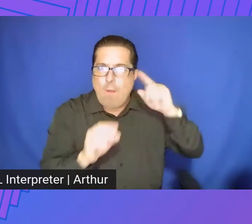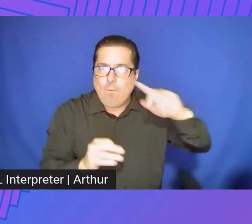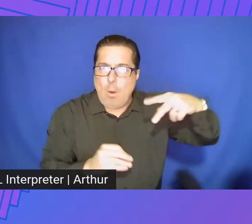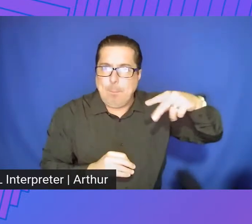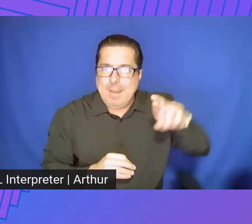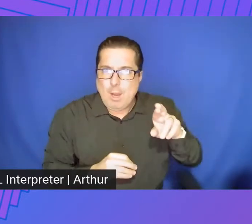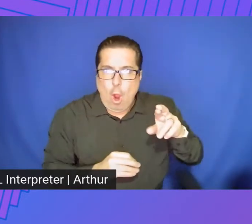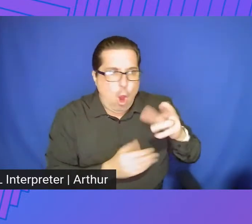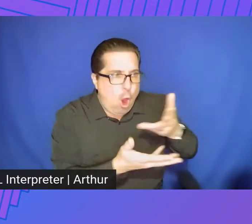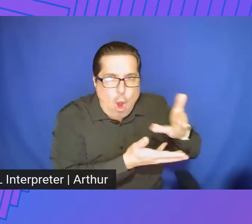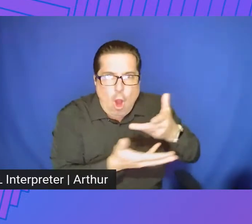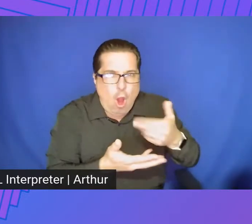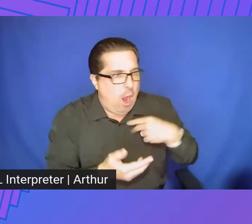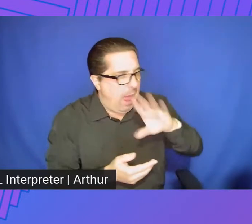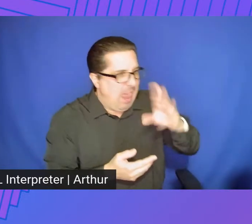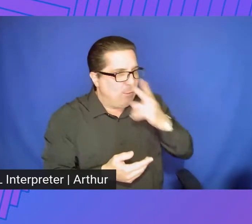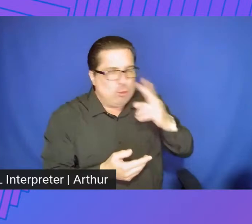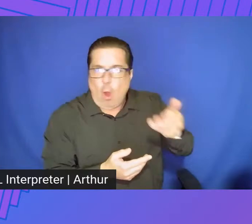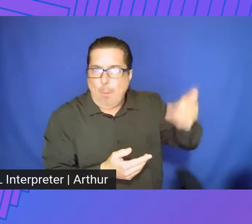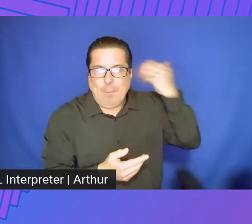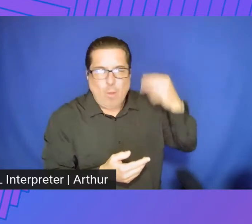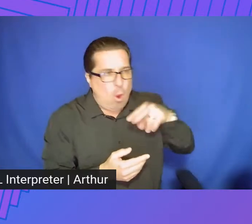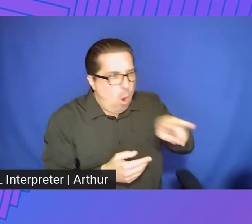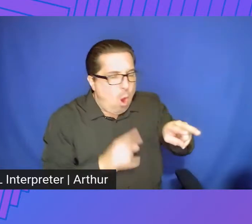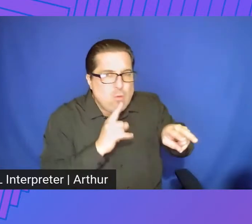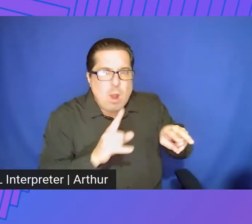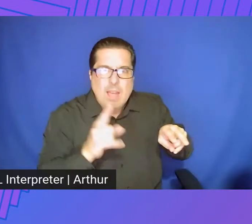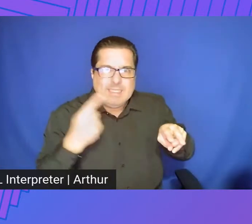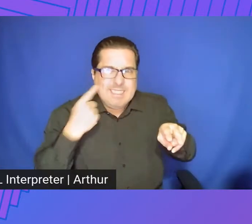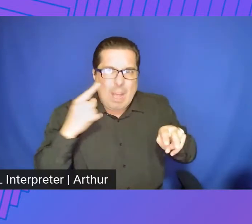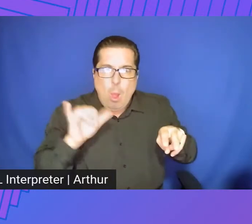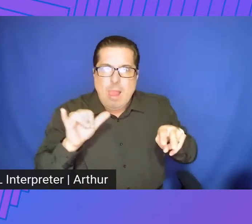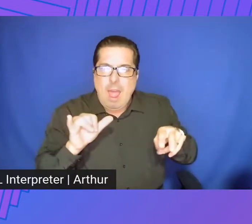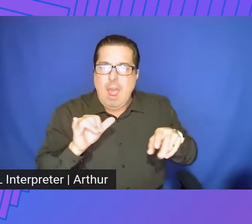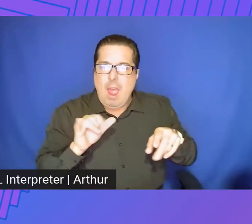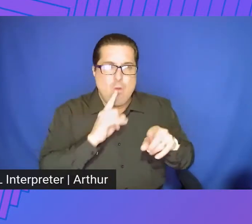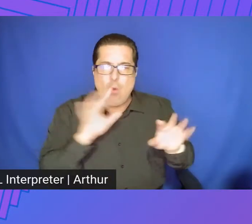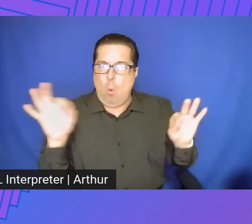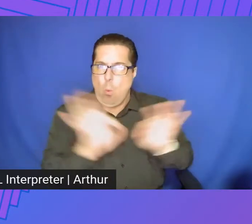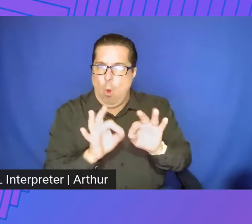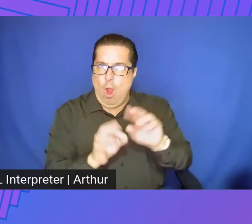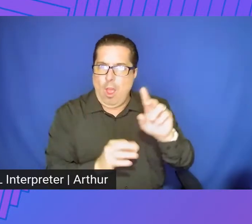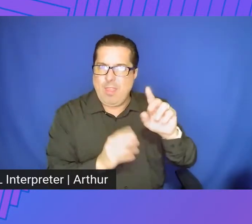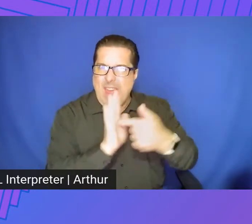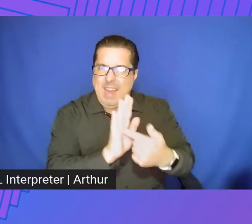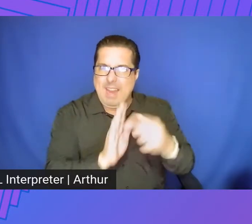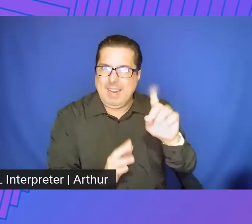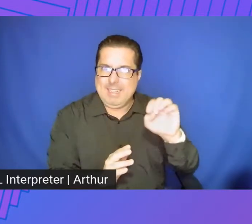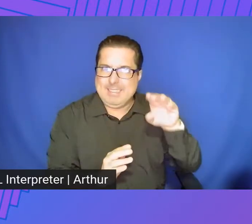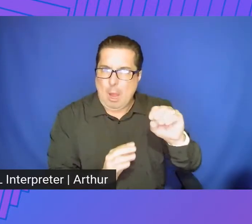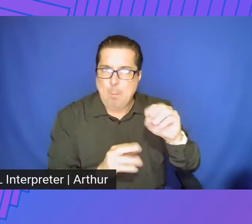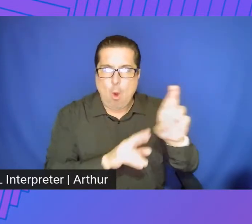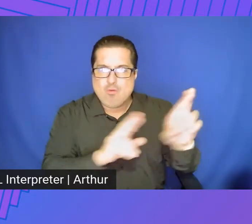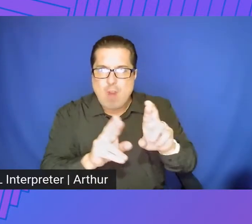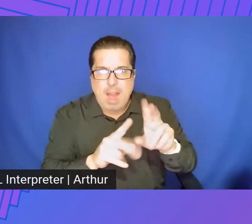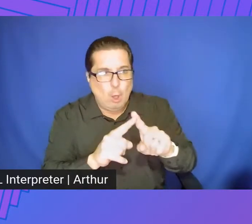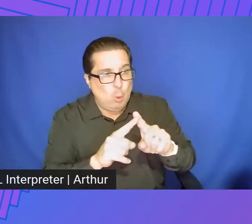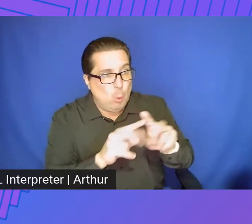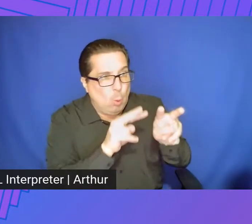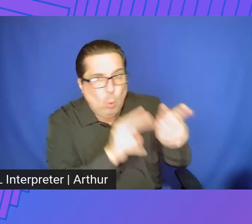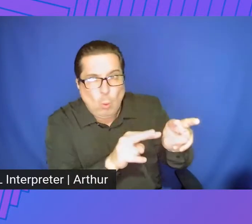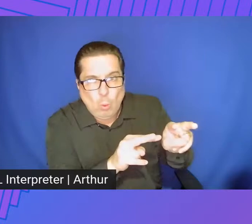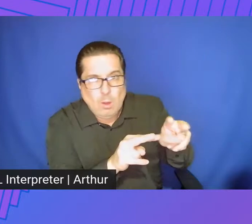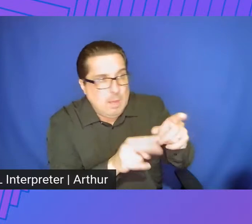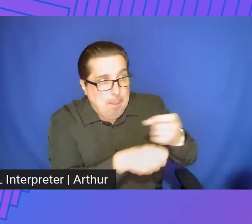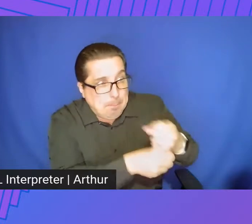before, and it sounds like a really cool demo waiting to be made. So we'll definitely talk about that